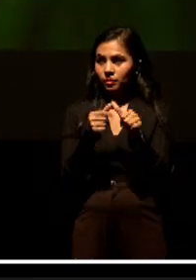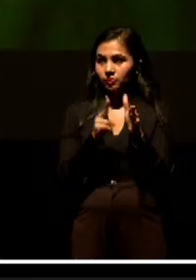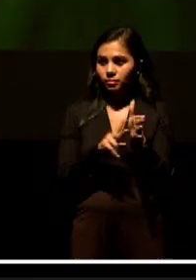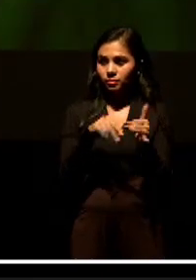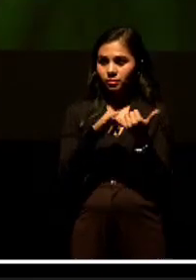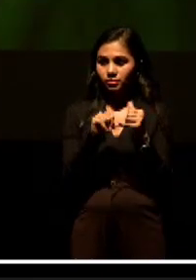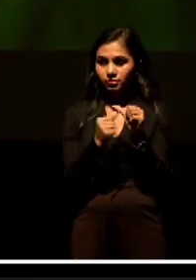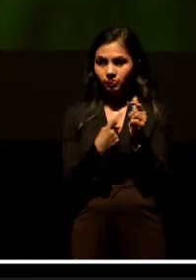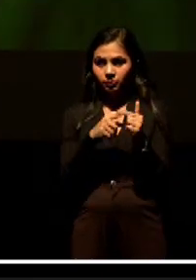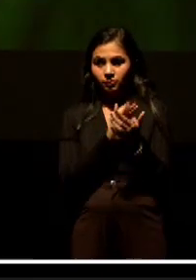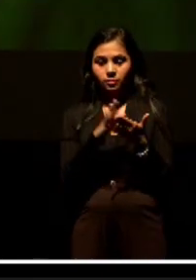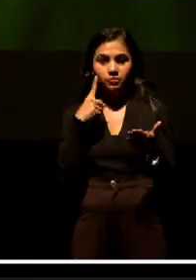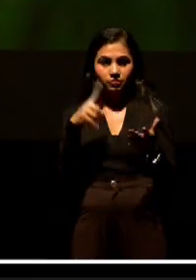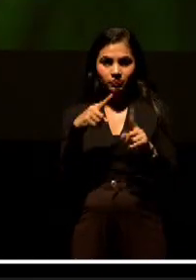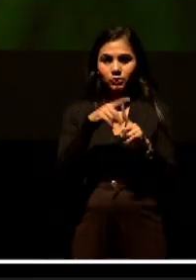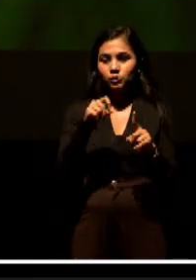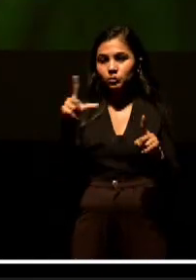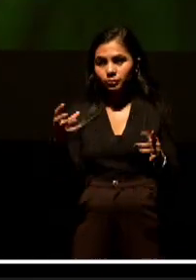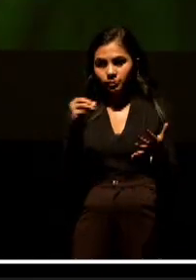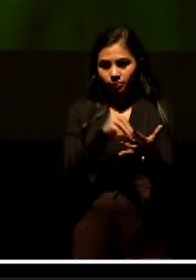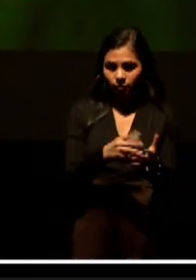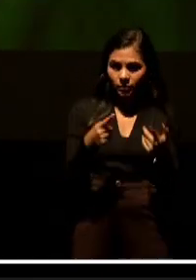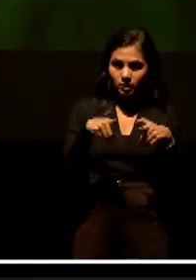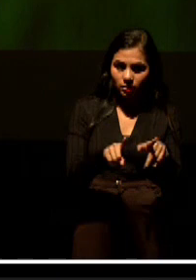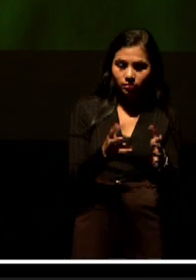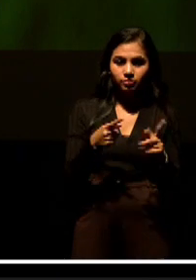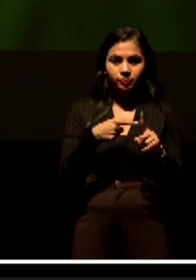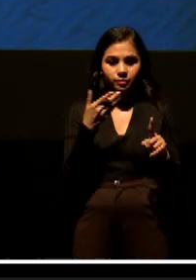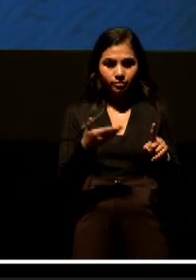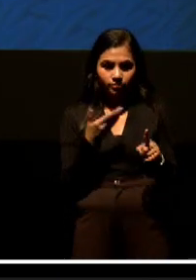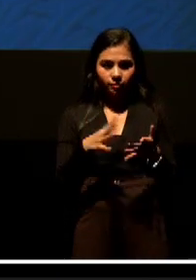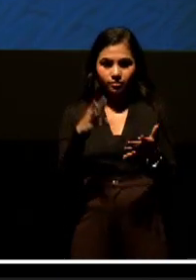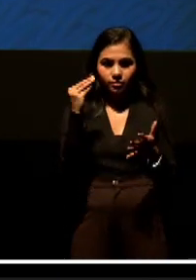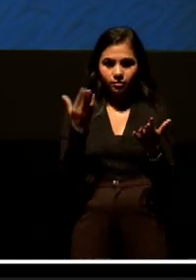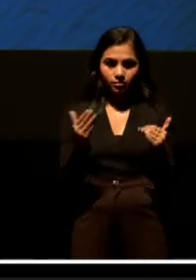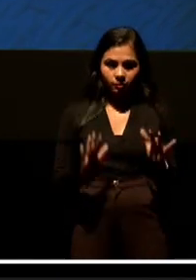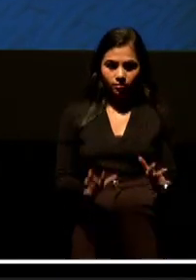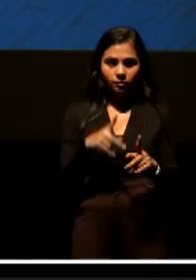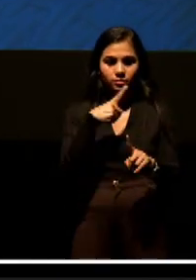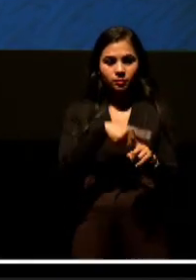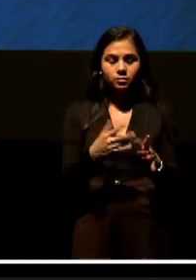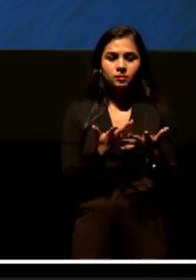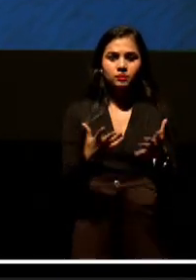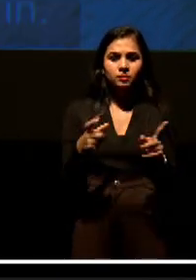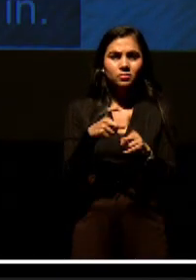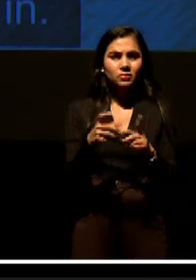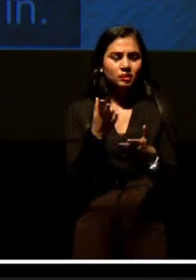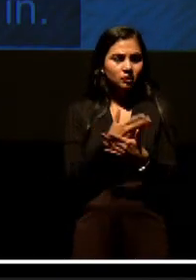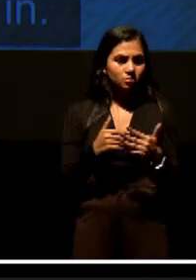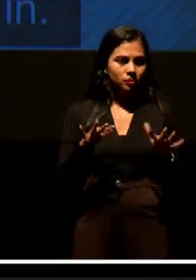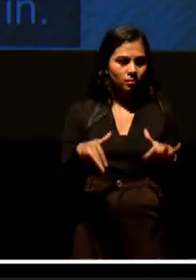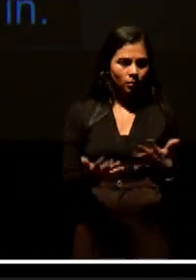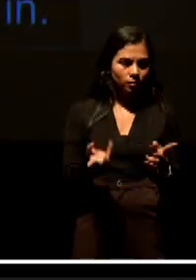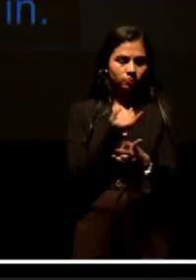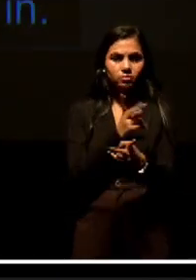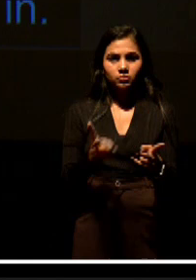the tools by which you can train yourself, train not in any particular discipline but what you want to get